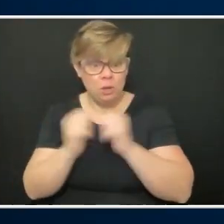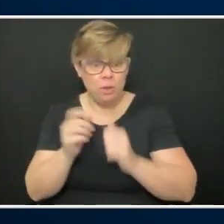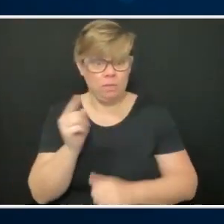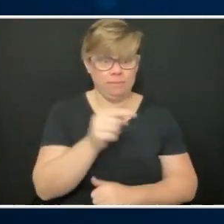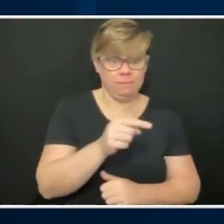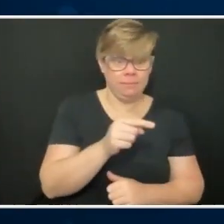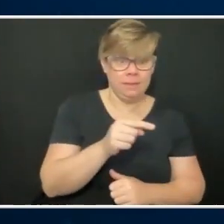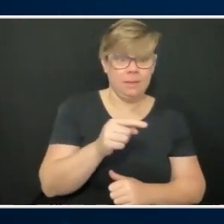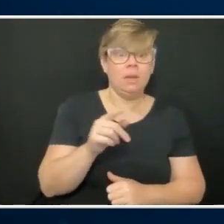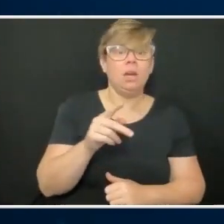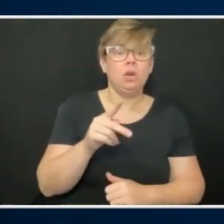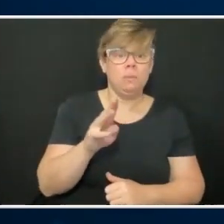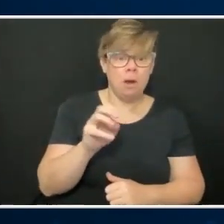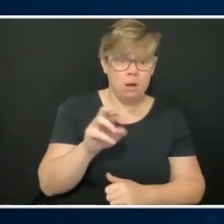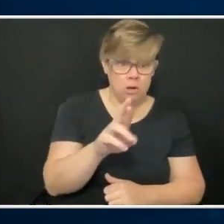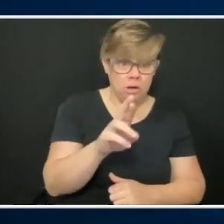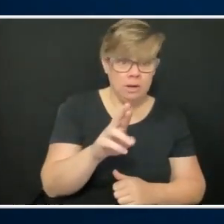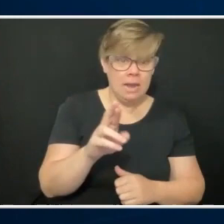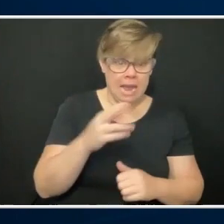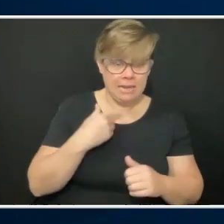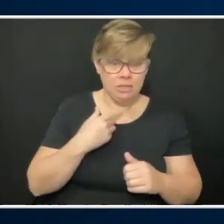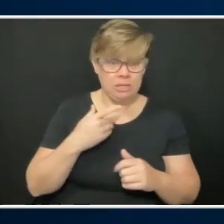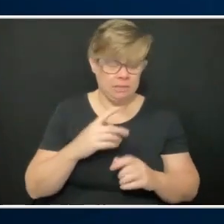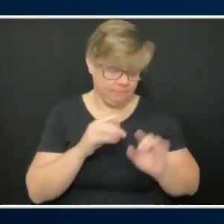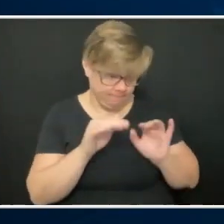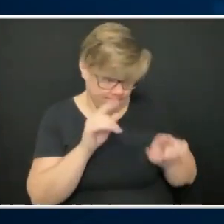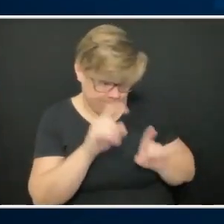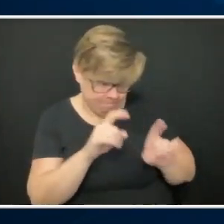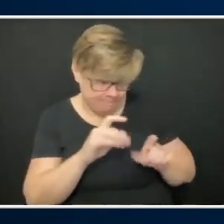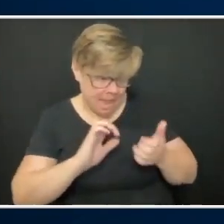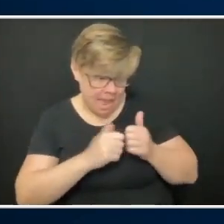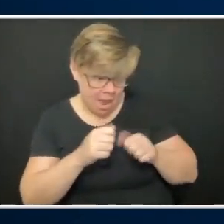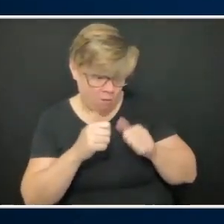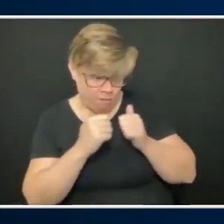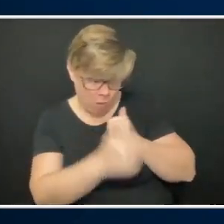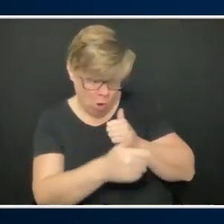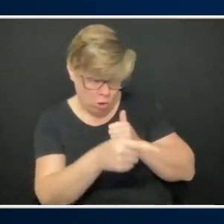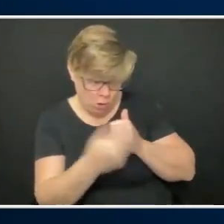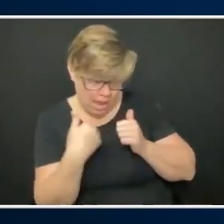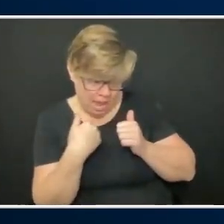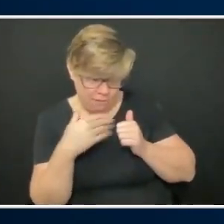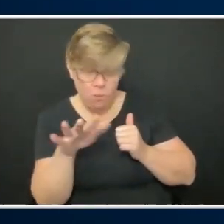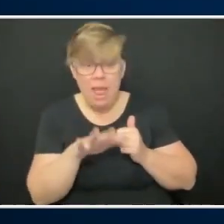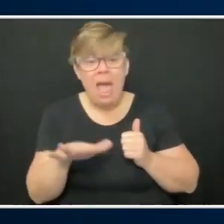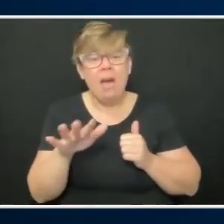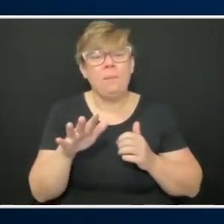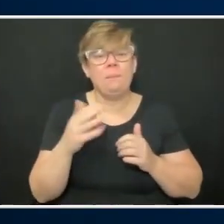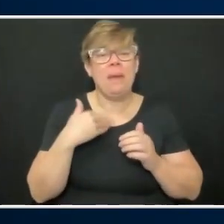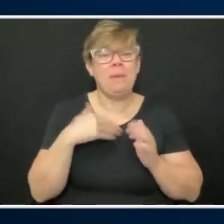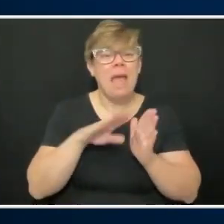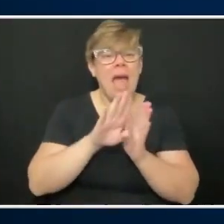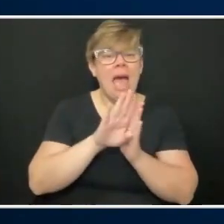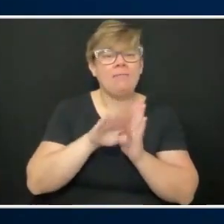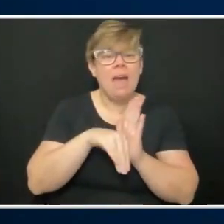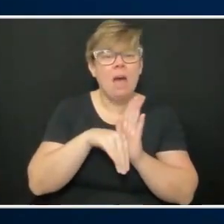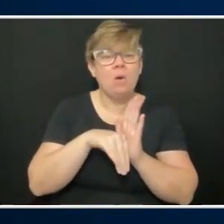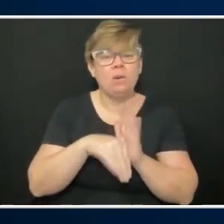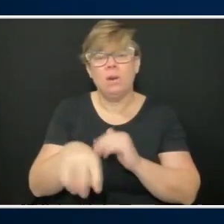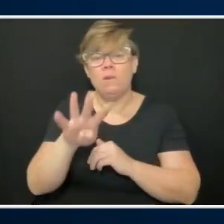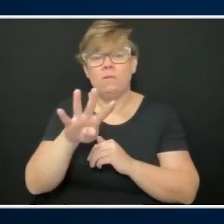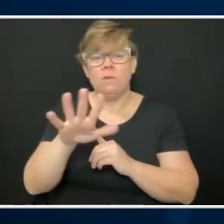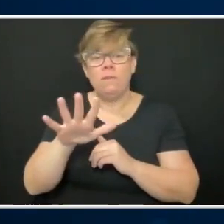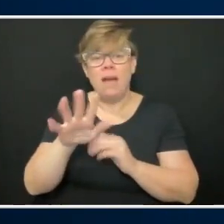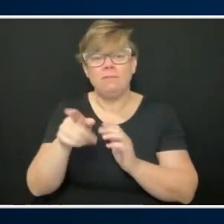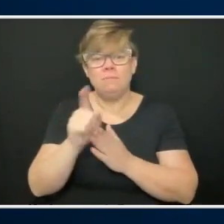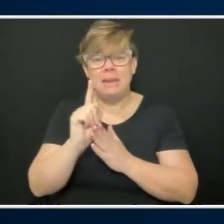Kumar, basically kind of looking at how far along are you in the case, because we have about maybe half hour to 45 minutes of work to do